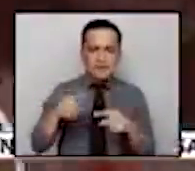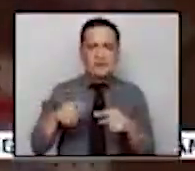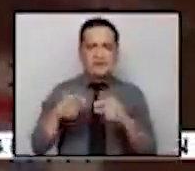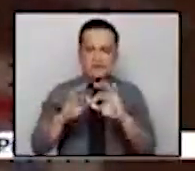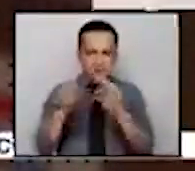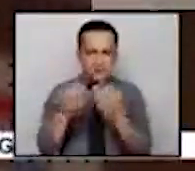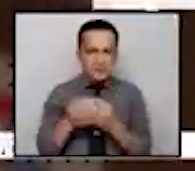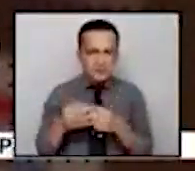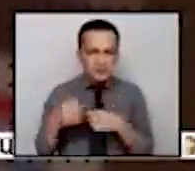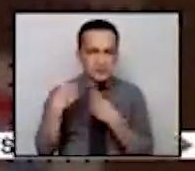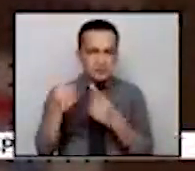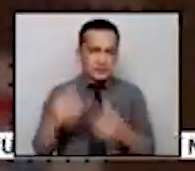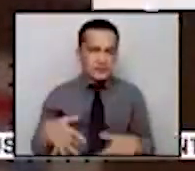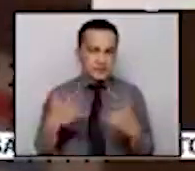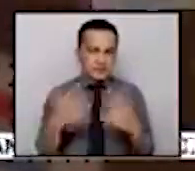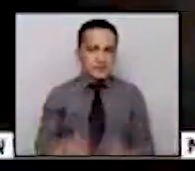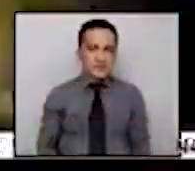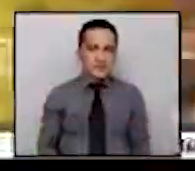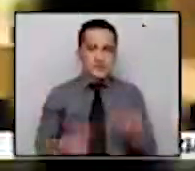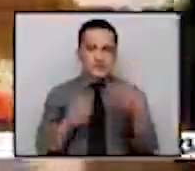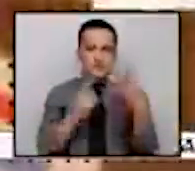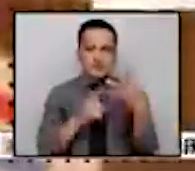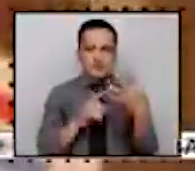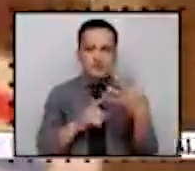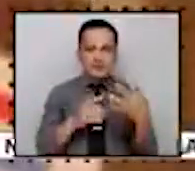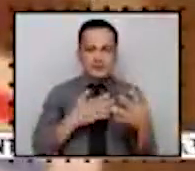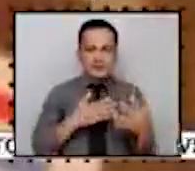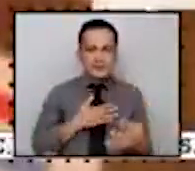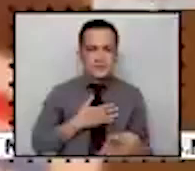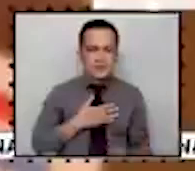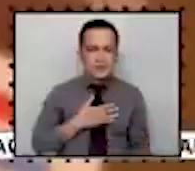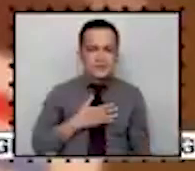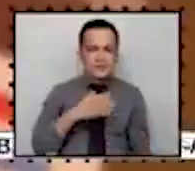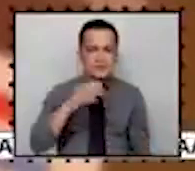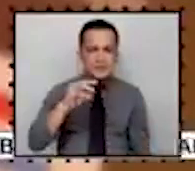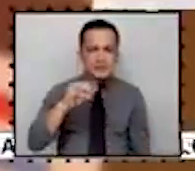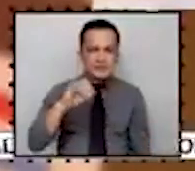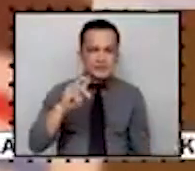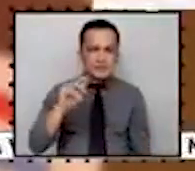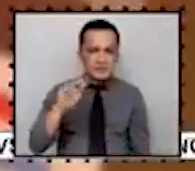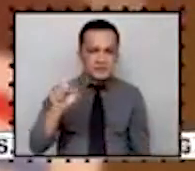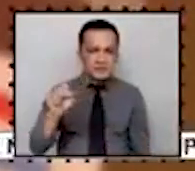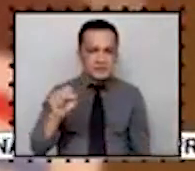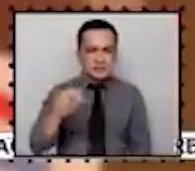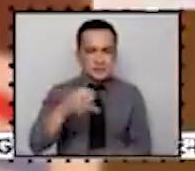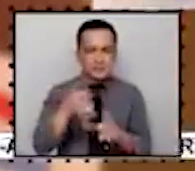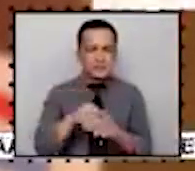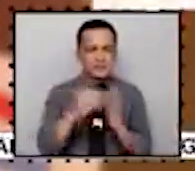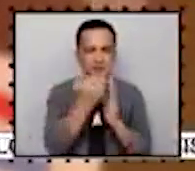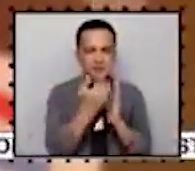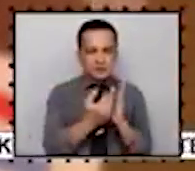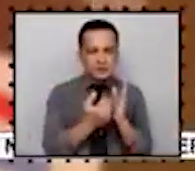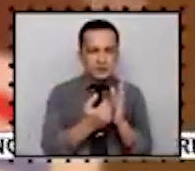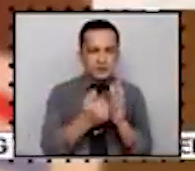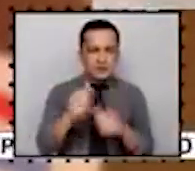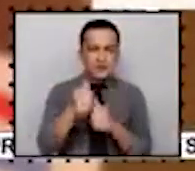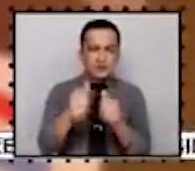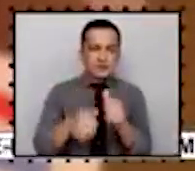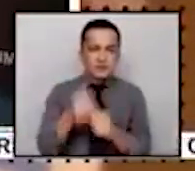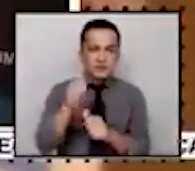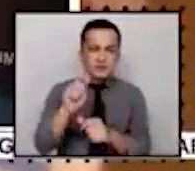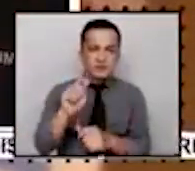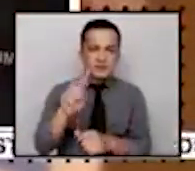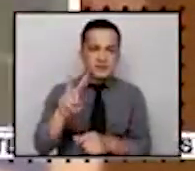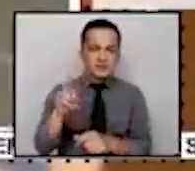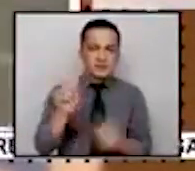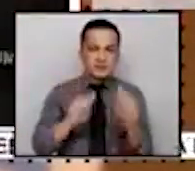buhay. Number 4, My Mister. Pasok din sa ating list for this week ay ang award-winning TV drama, My